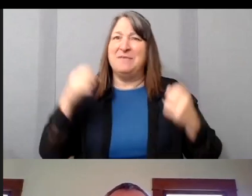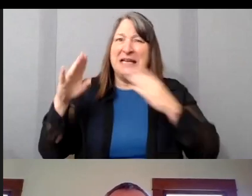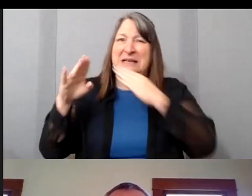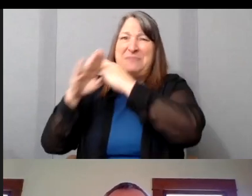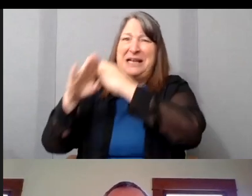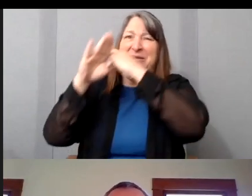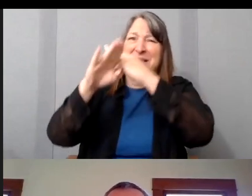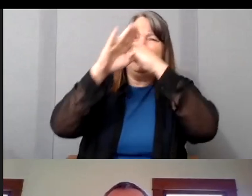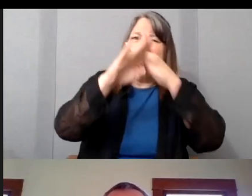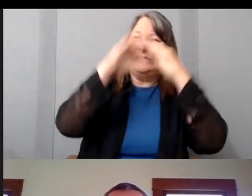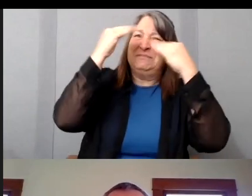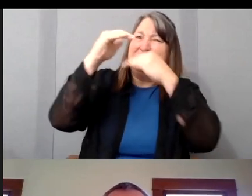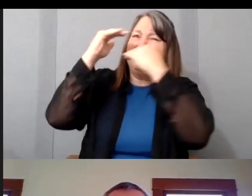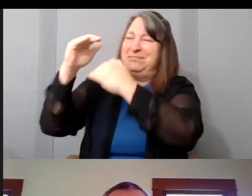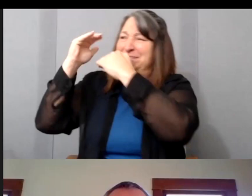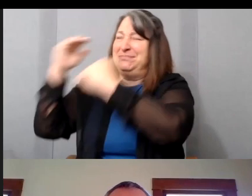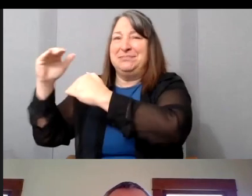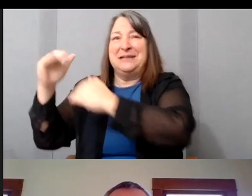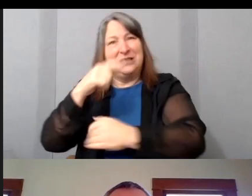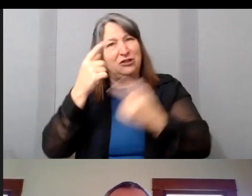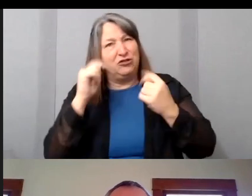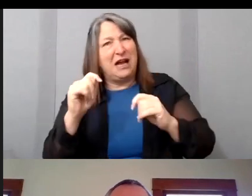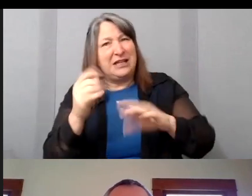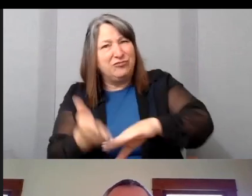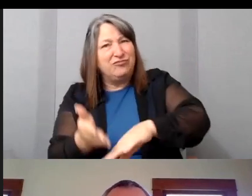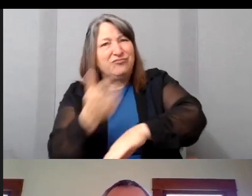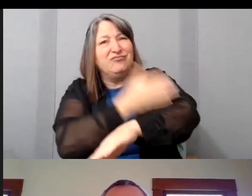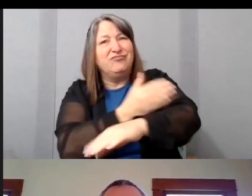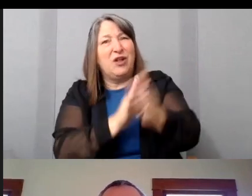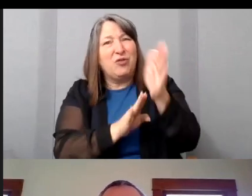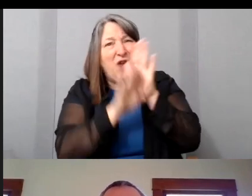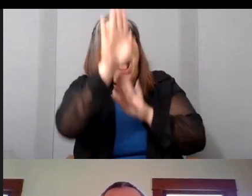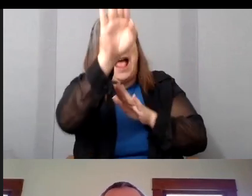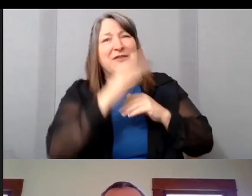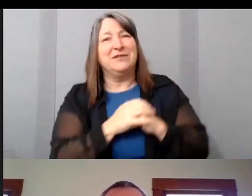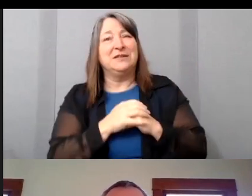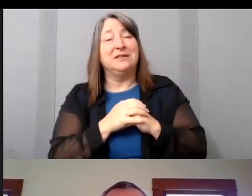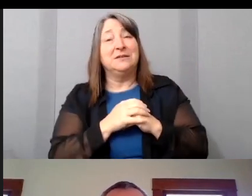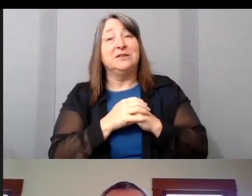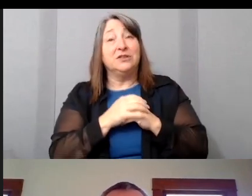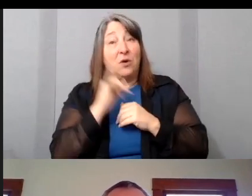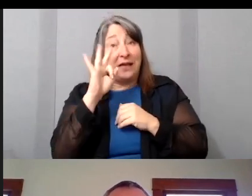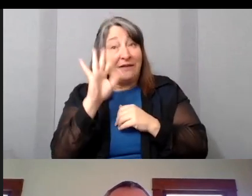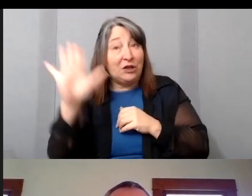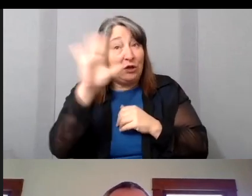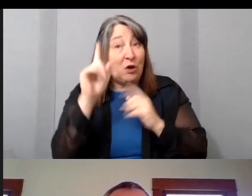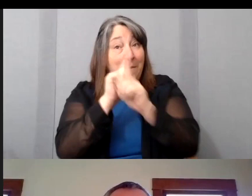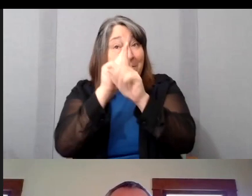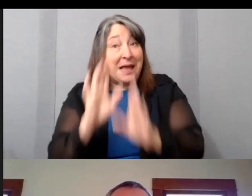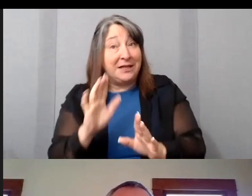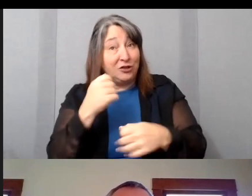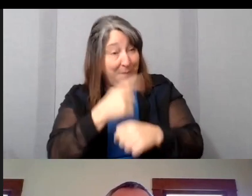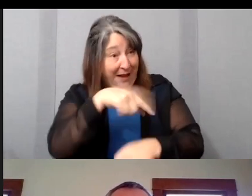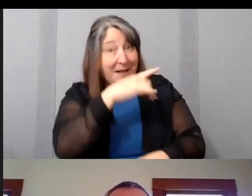to thrive. And I just think if your mentors can do nothing but provide a place where they feel welcomed and like